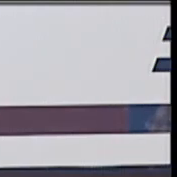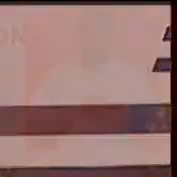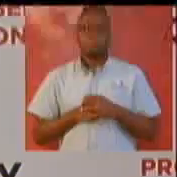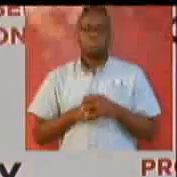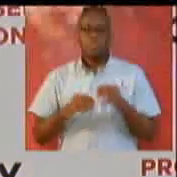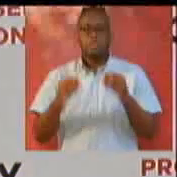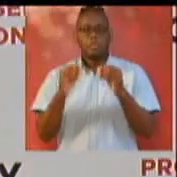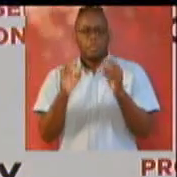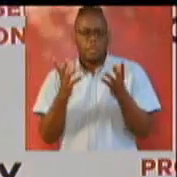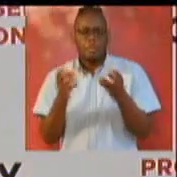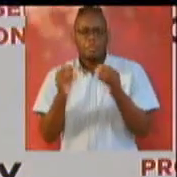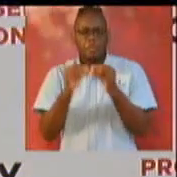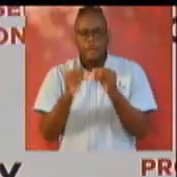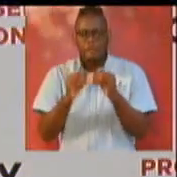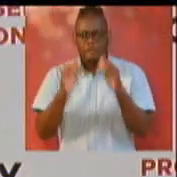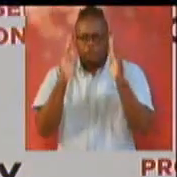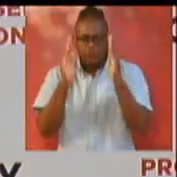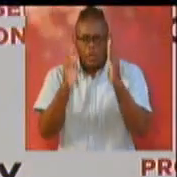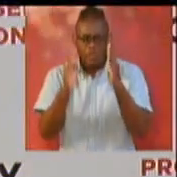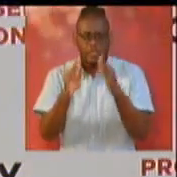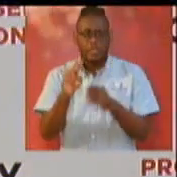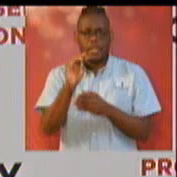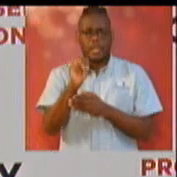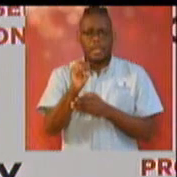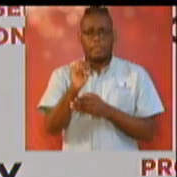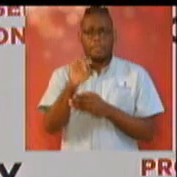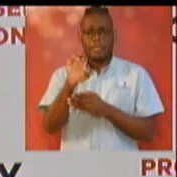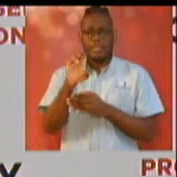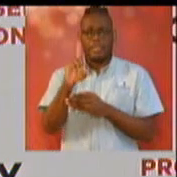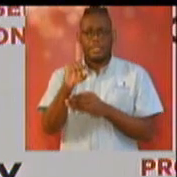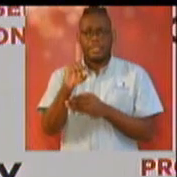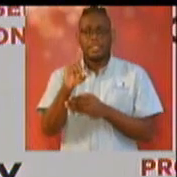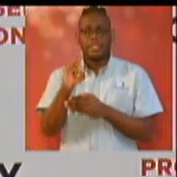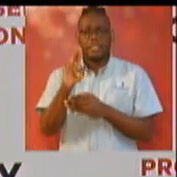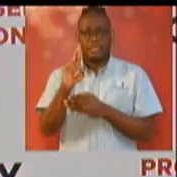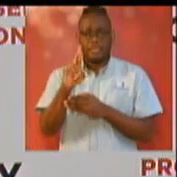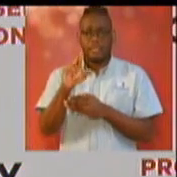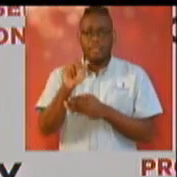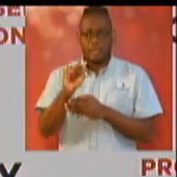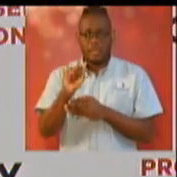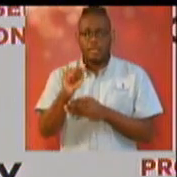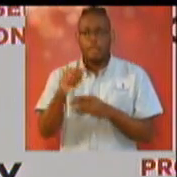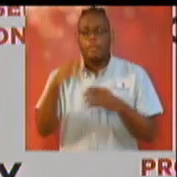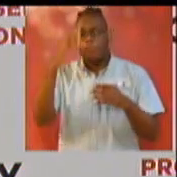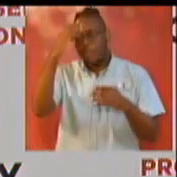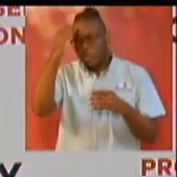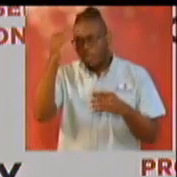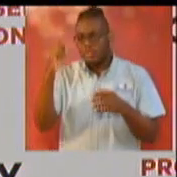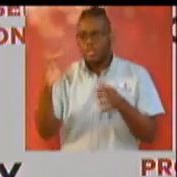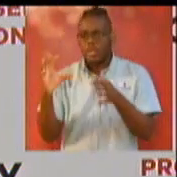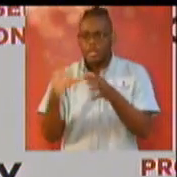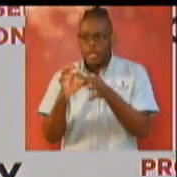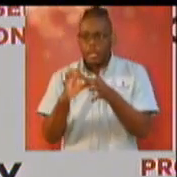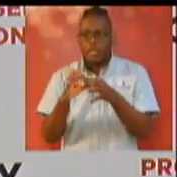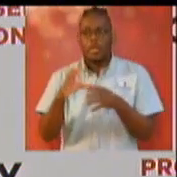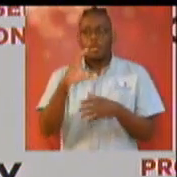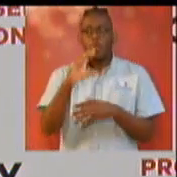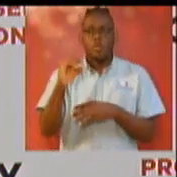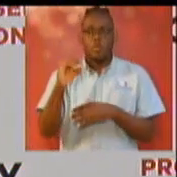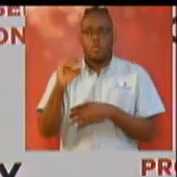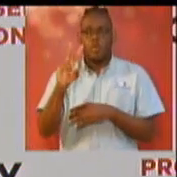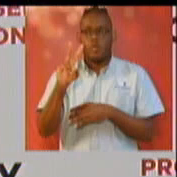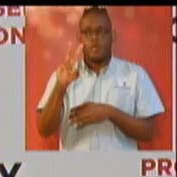reports. Because the Moderna vaccine is part of the COVAX vaccination program under